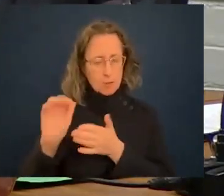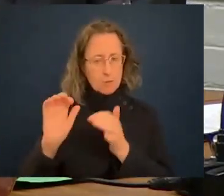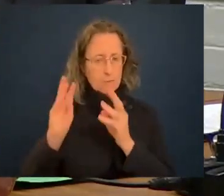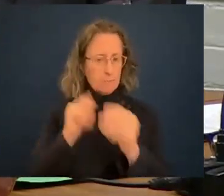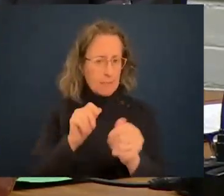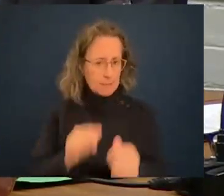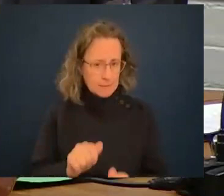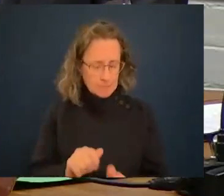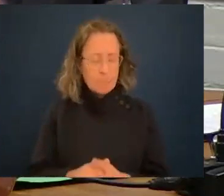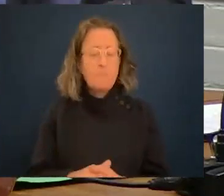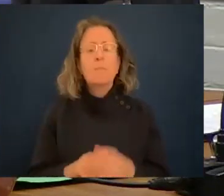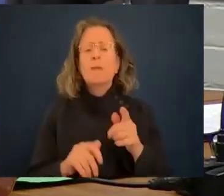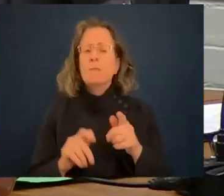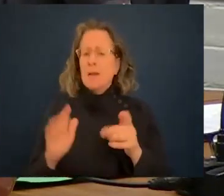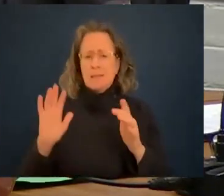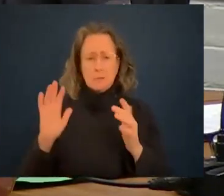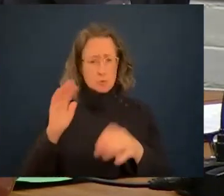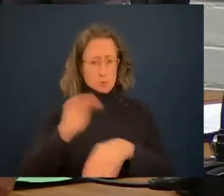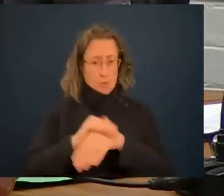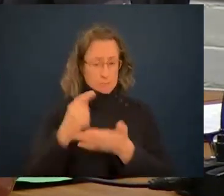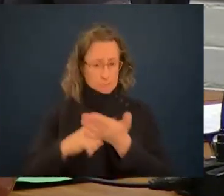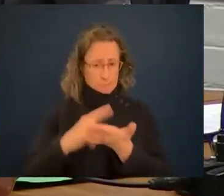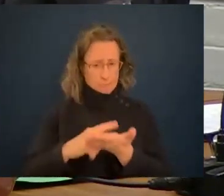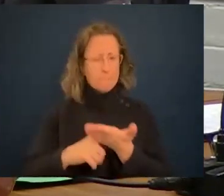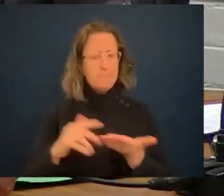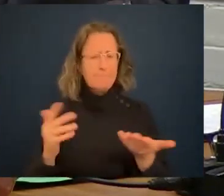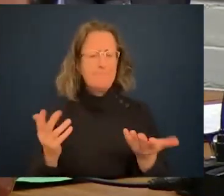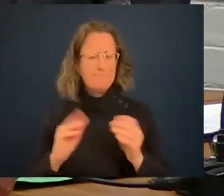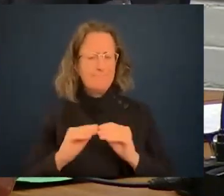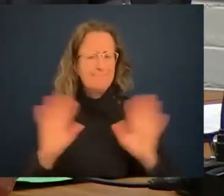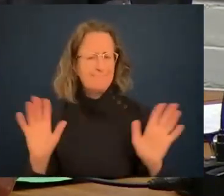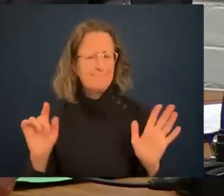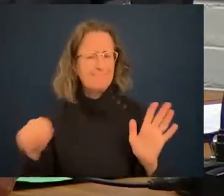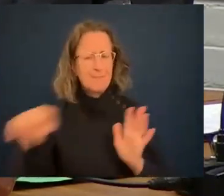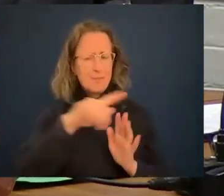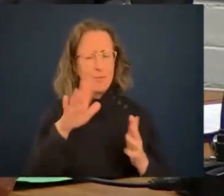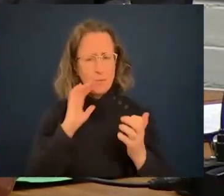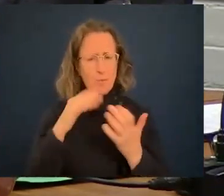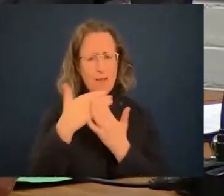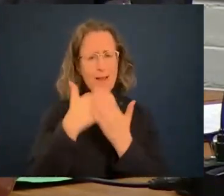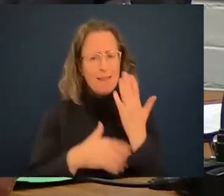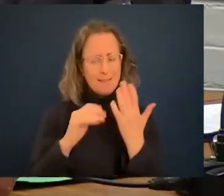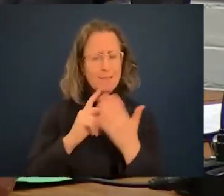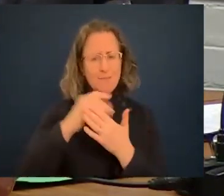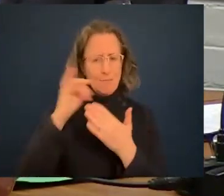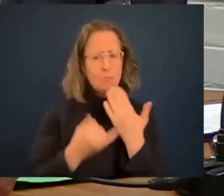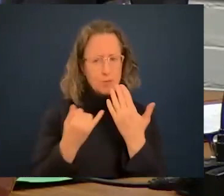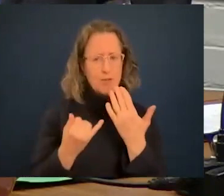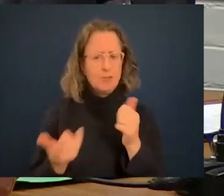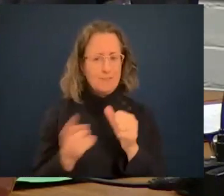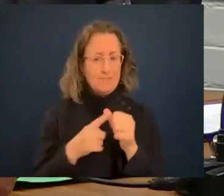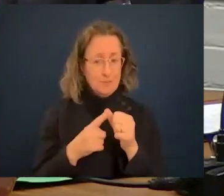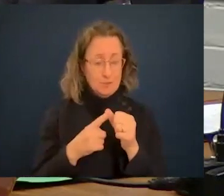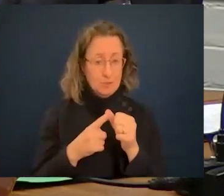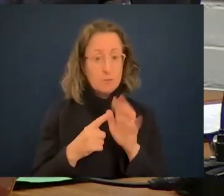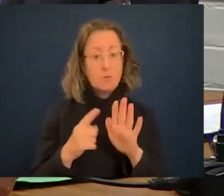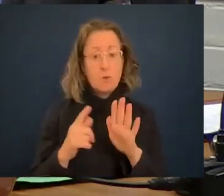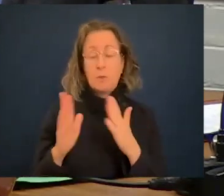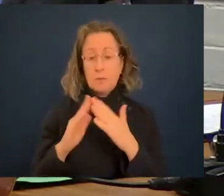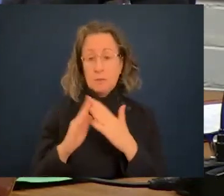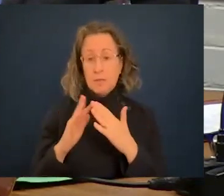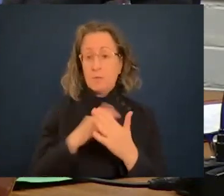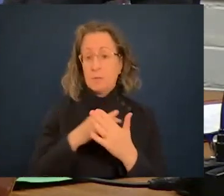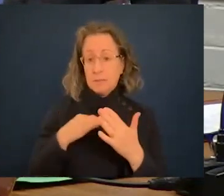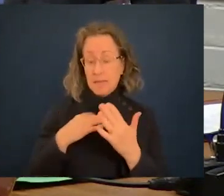became clear that you would like to see further information on potential projects that this funding could go towards so Town staff has